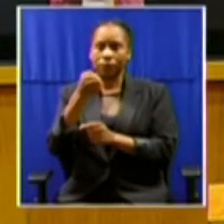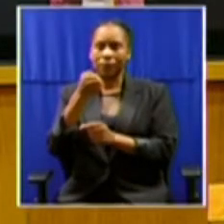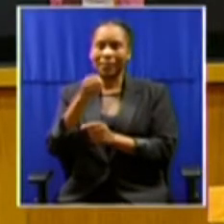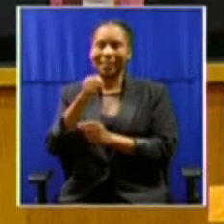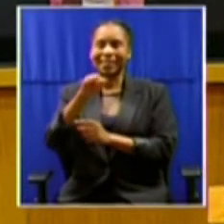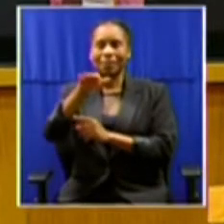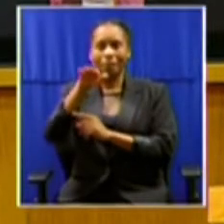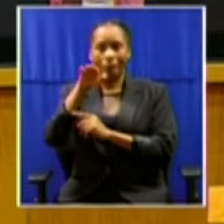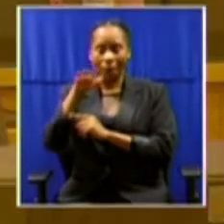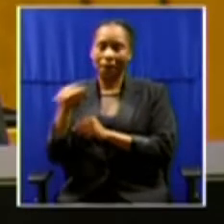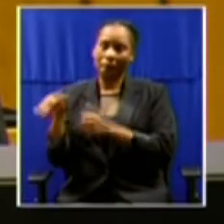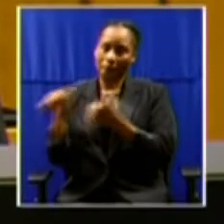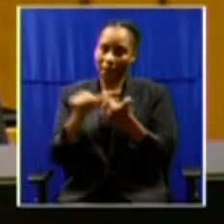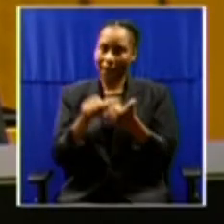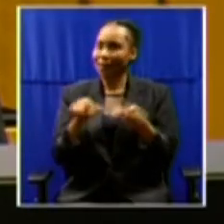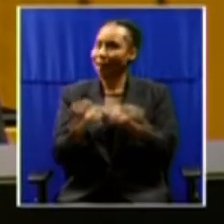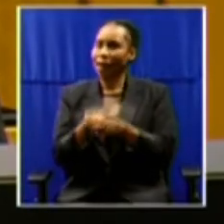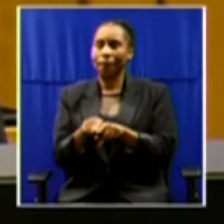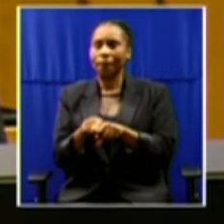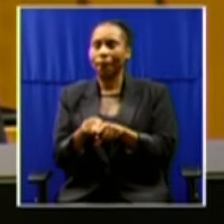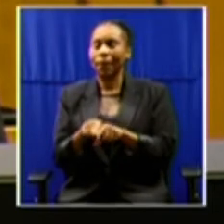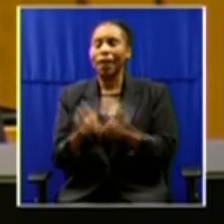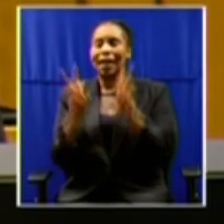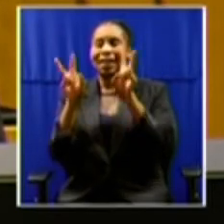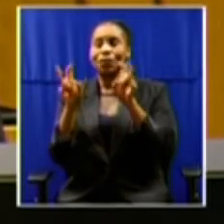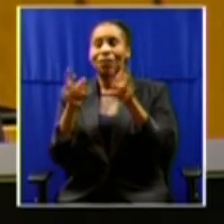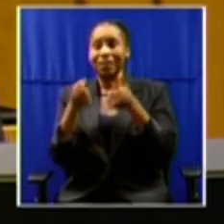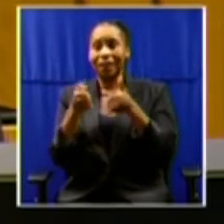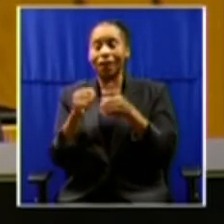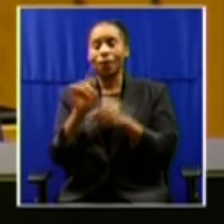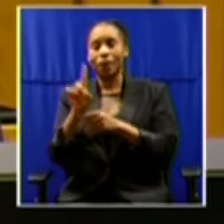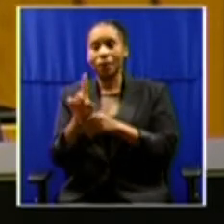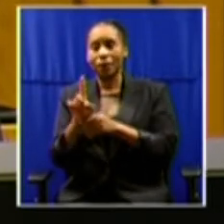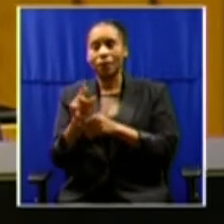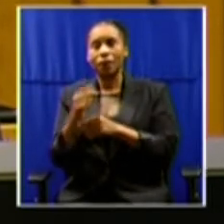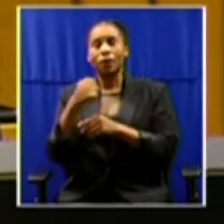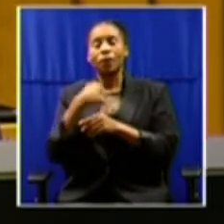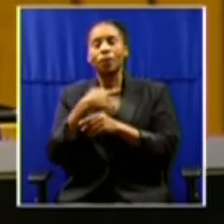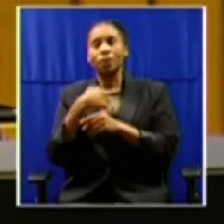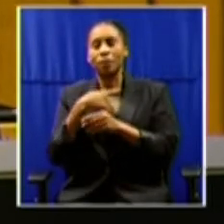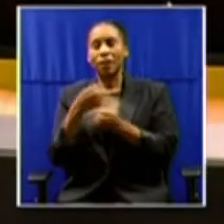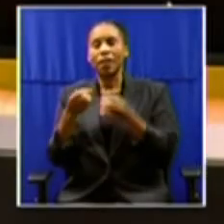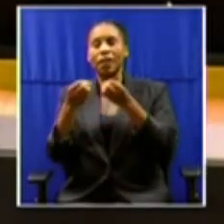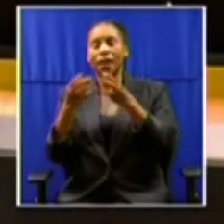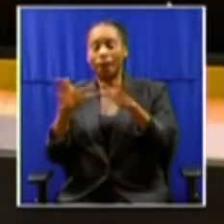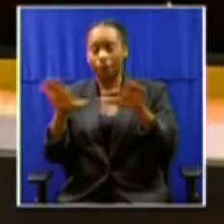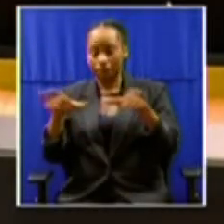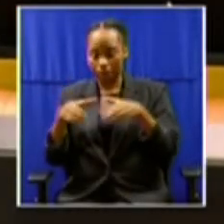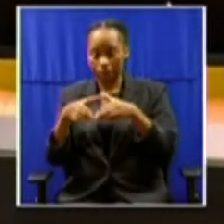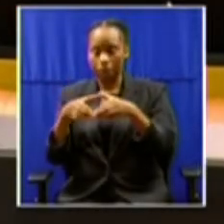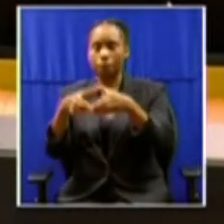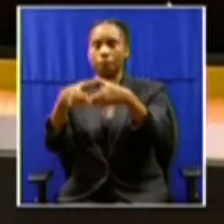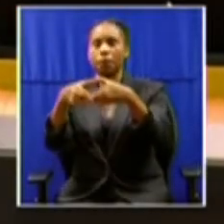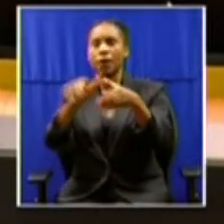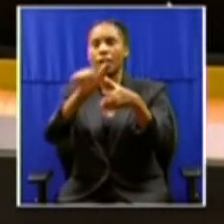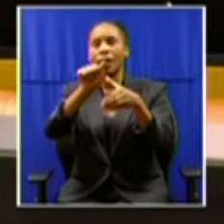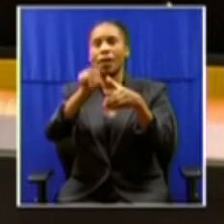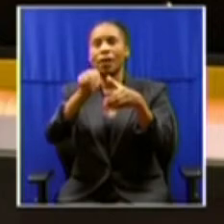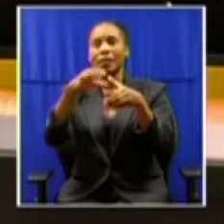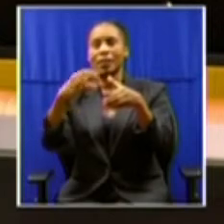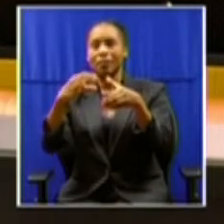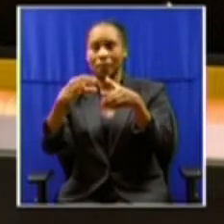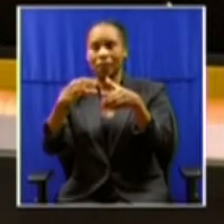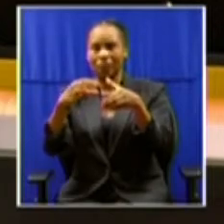the issue here is about the fact that I gave a delegation of the ANC a lift.